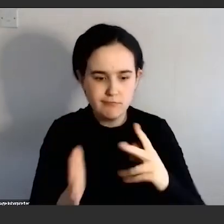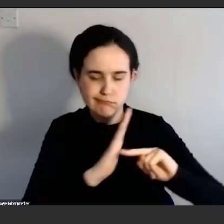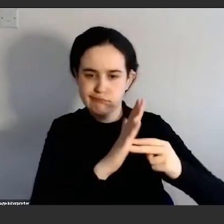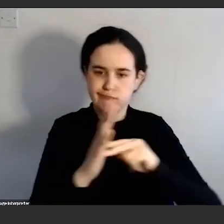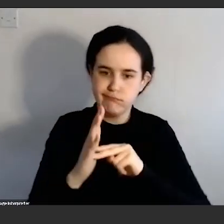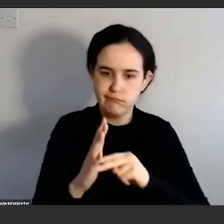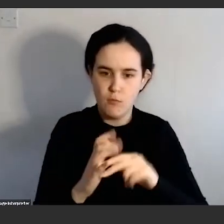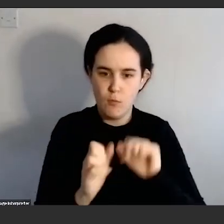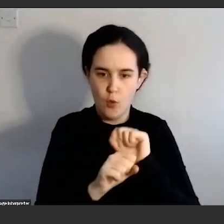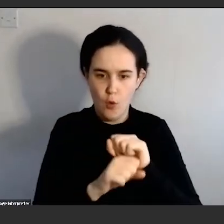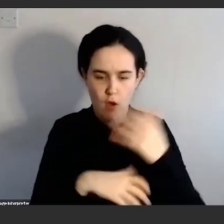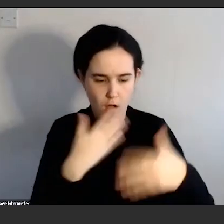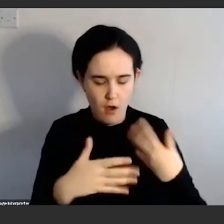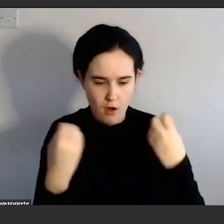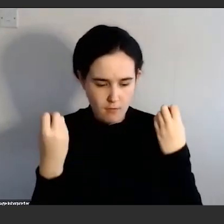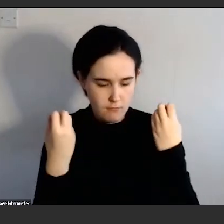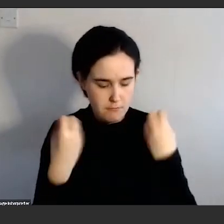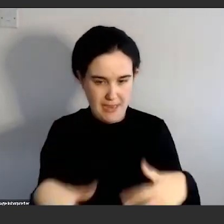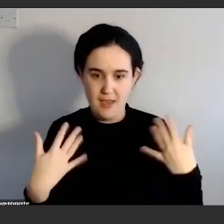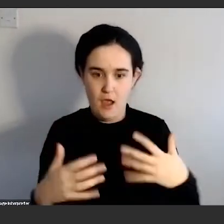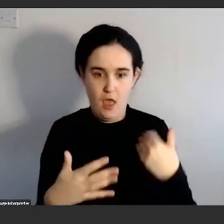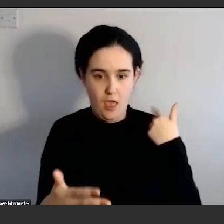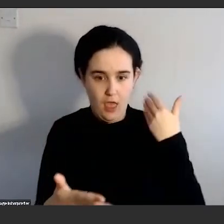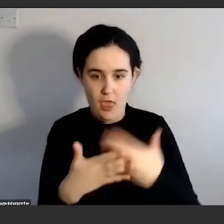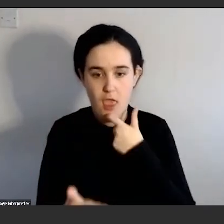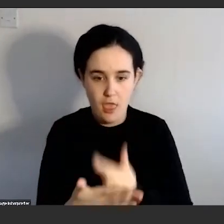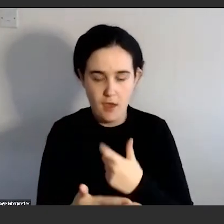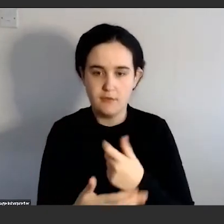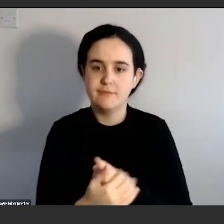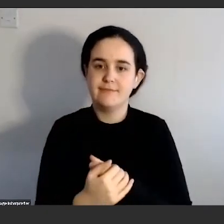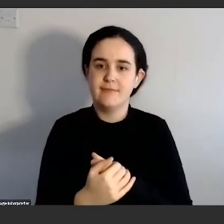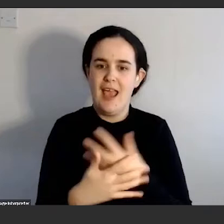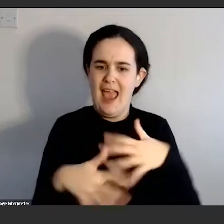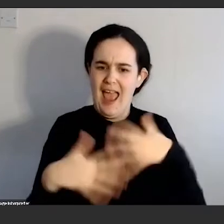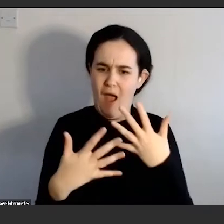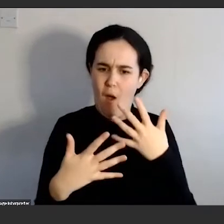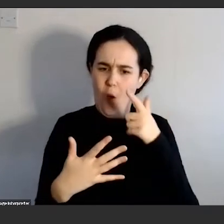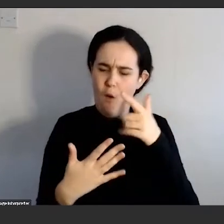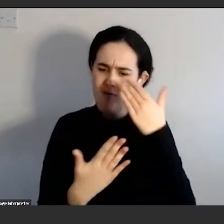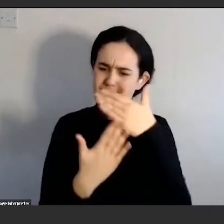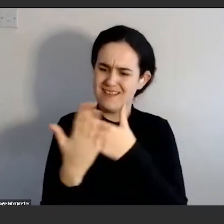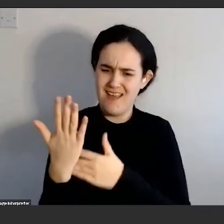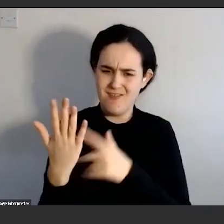Minister? Well, you know, the word Shalva in Hebrew means